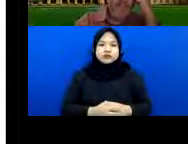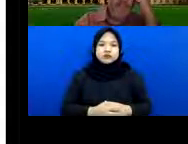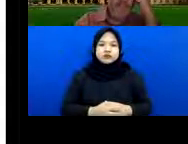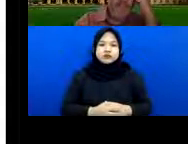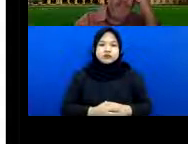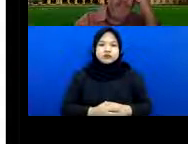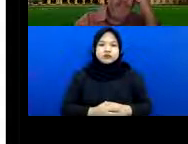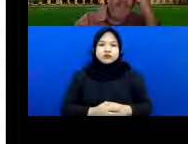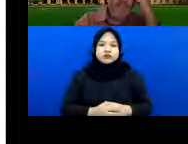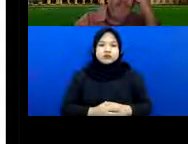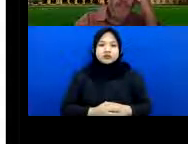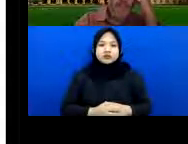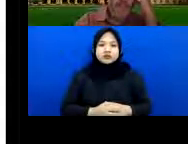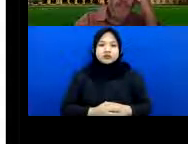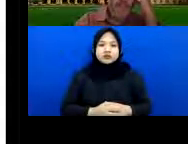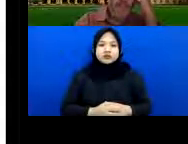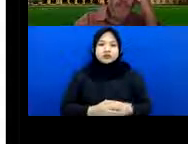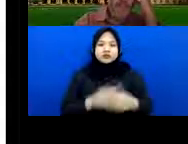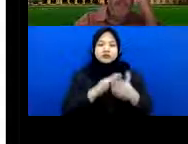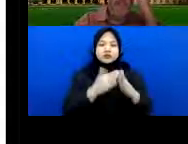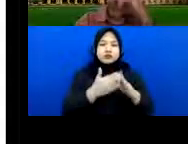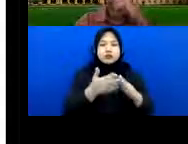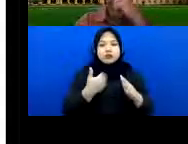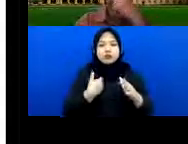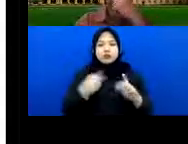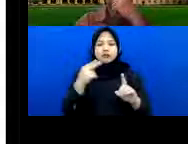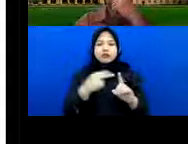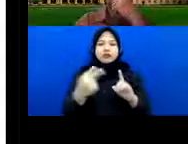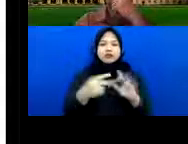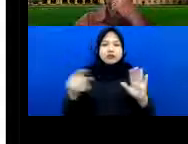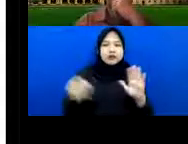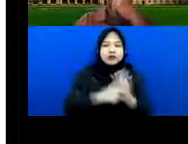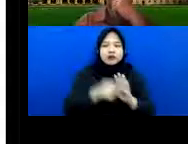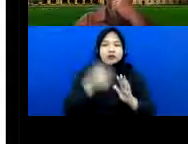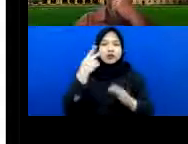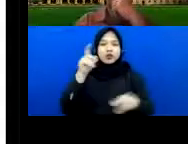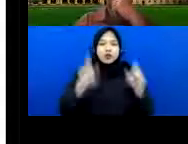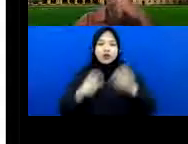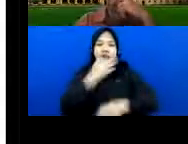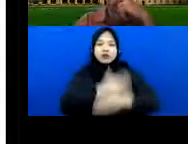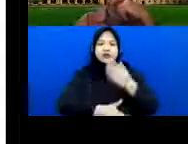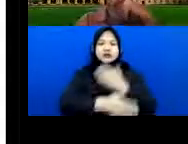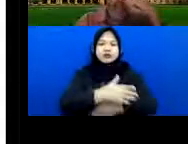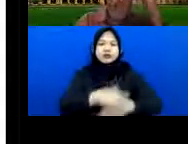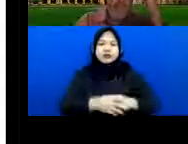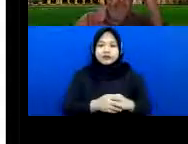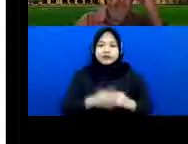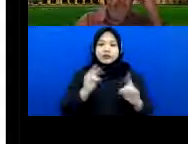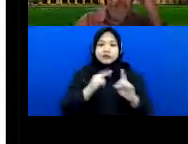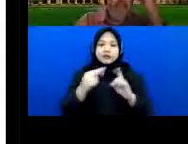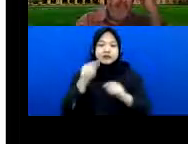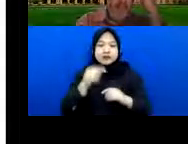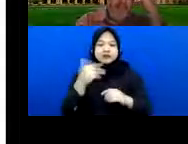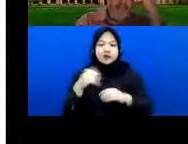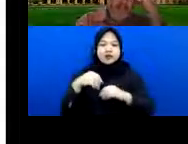So society tends to have negative perspectives towards people with disability. These perspectives can be